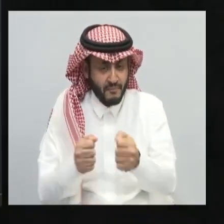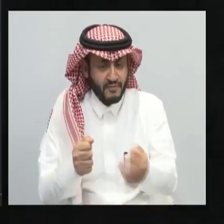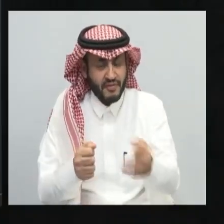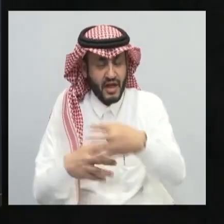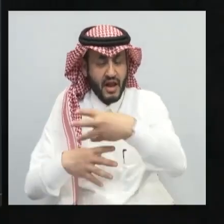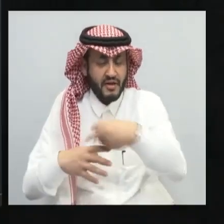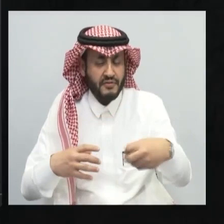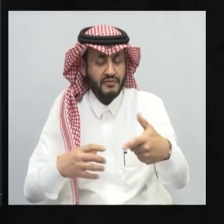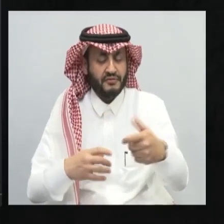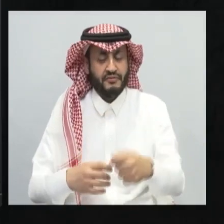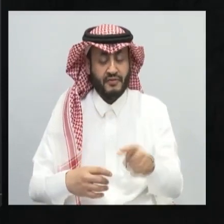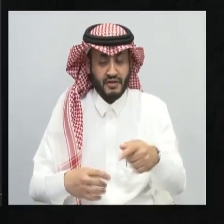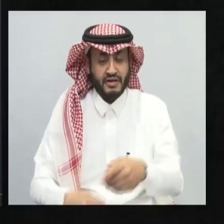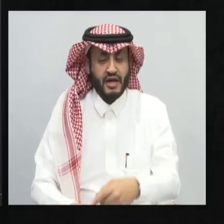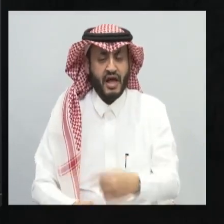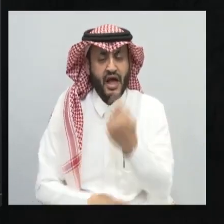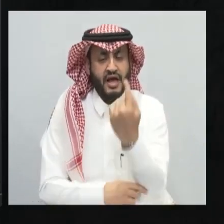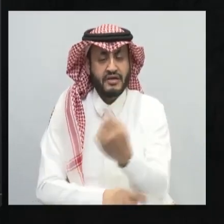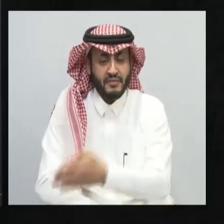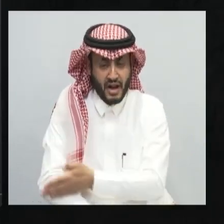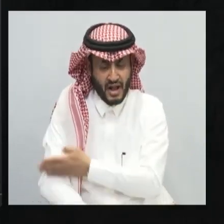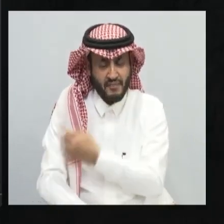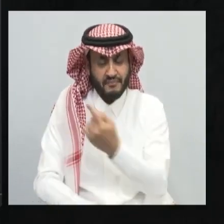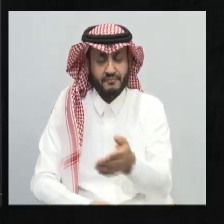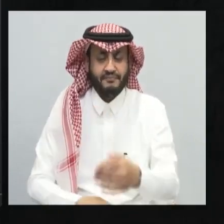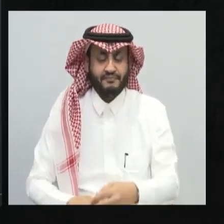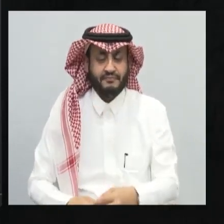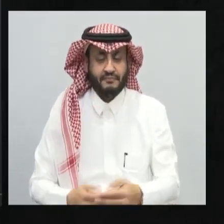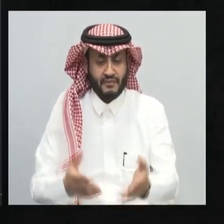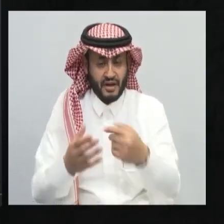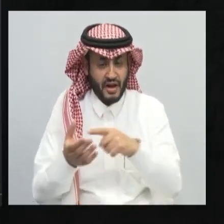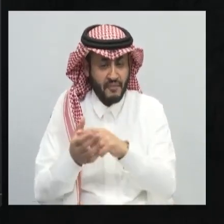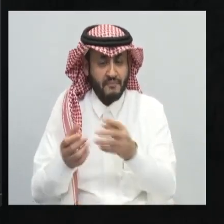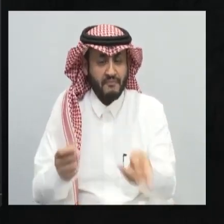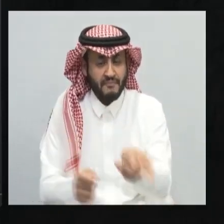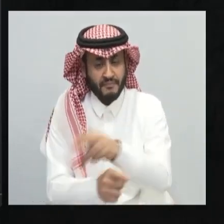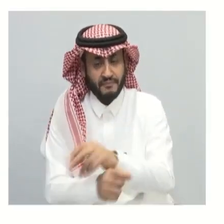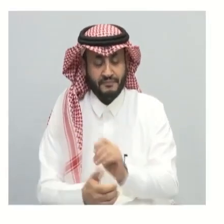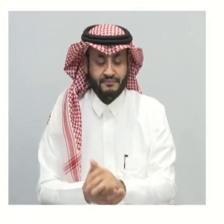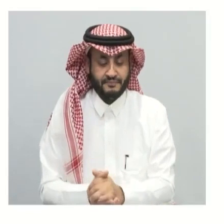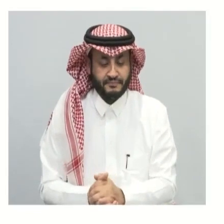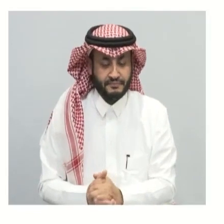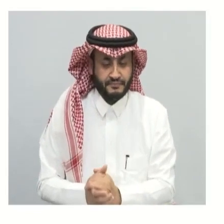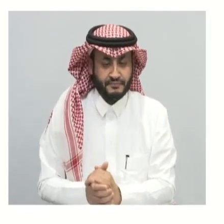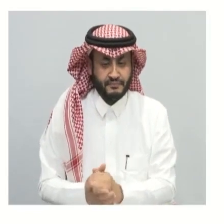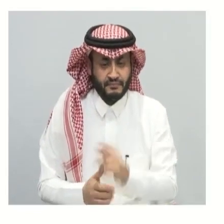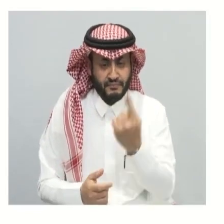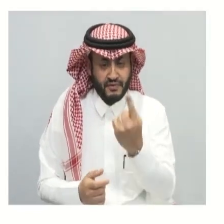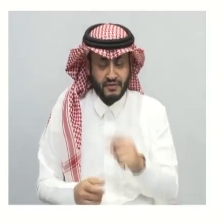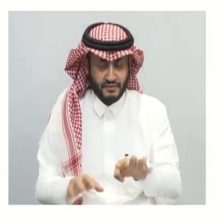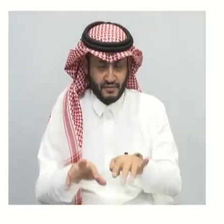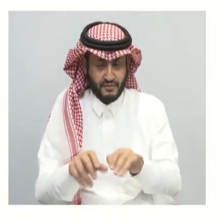it, asking someone to help you with it, you will say, I had or I got something done for me. Here we're having a computer,